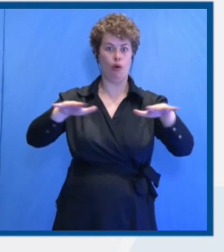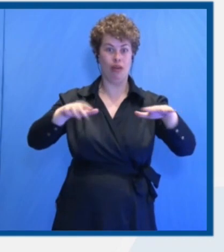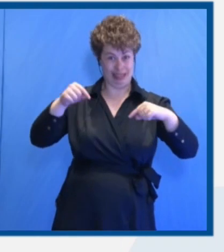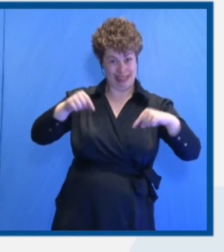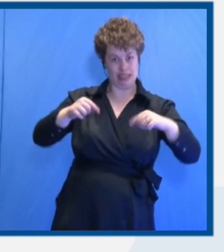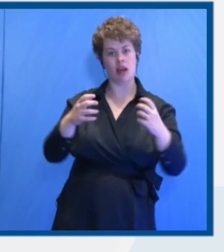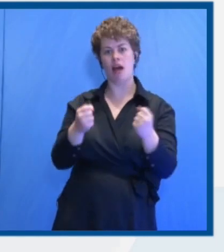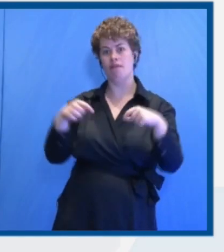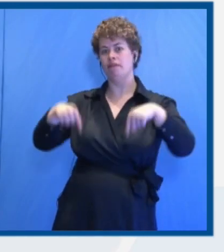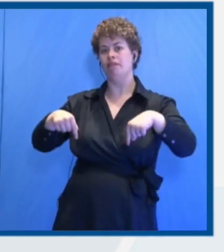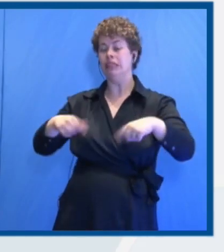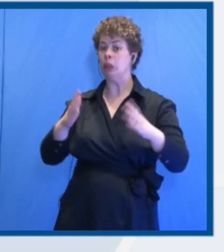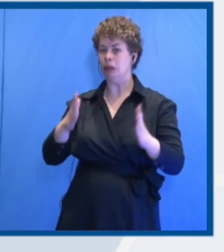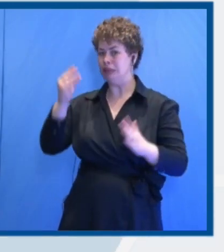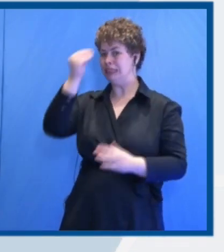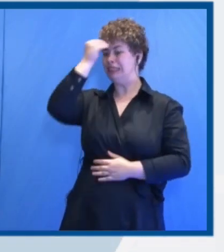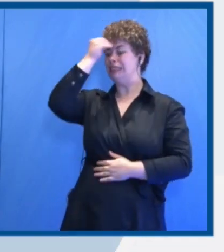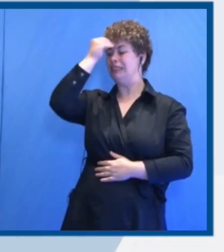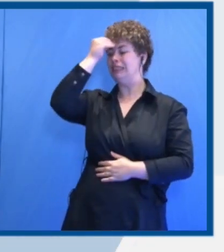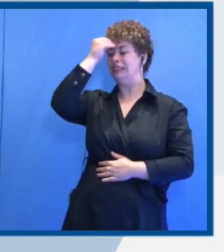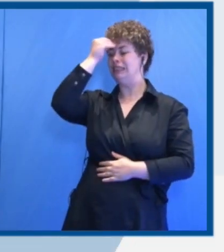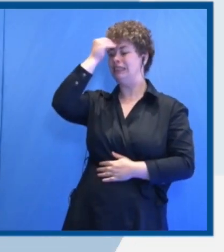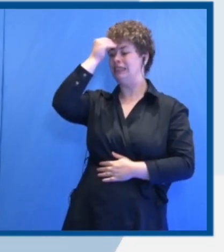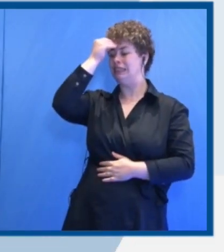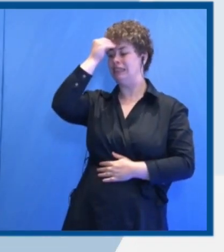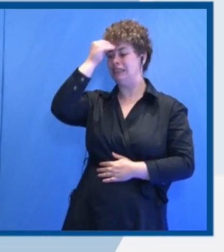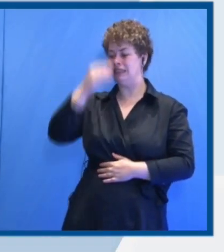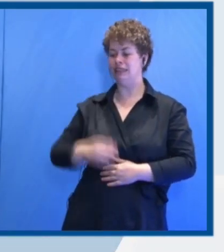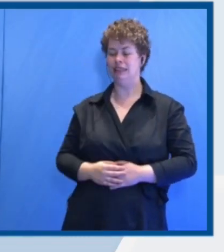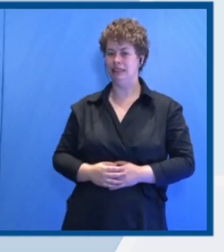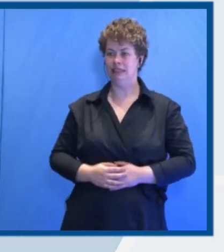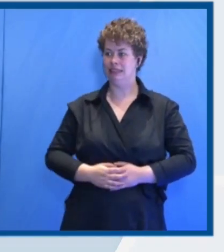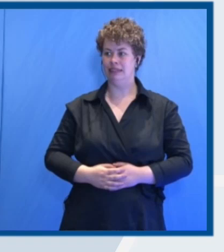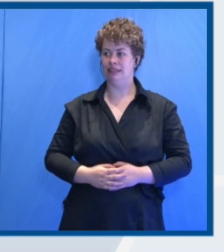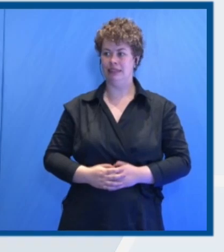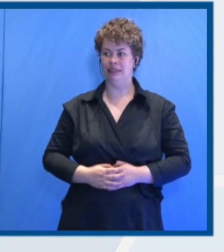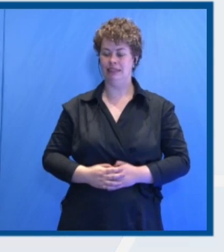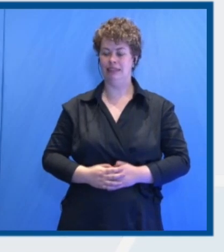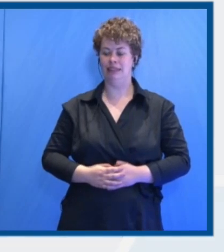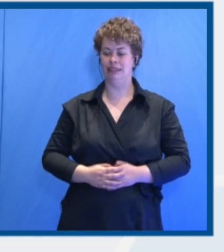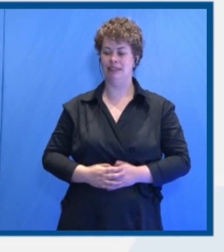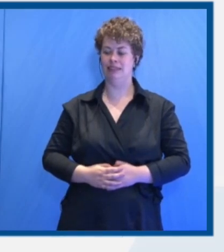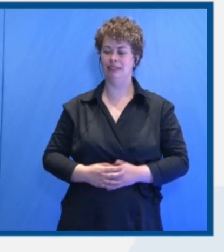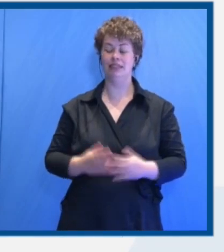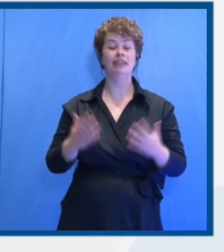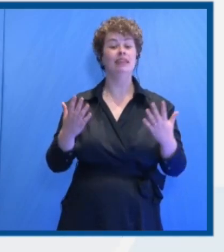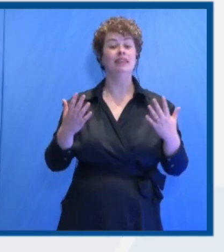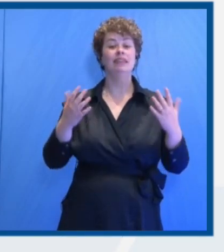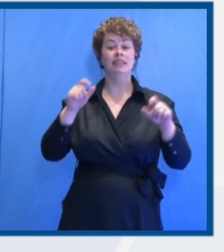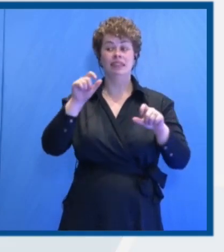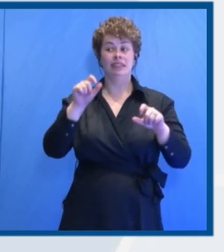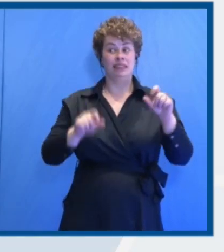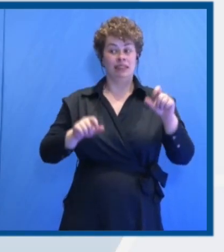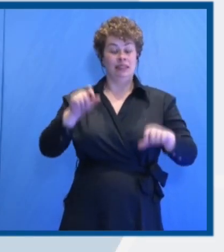disaster vulnerability due to natural exploitation by people tends to exceed the environment